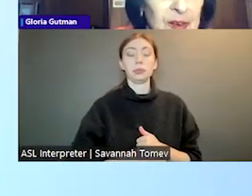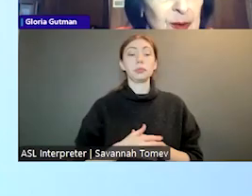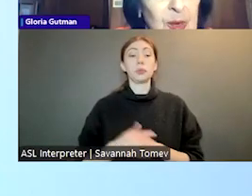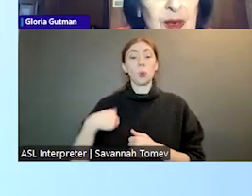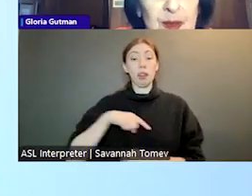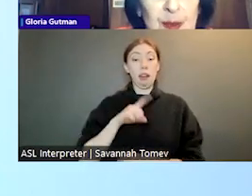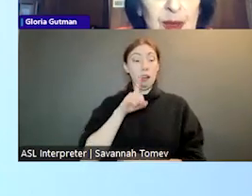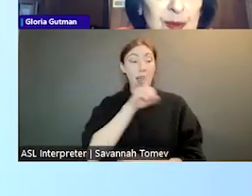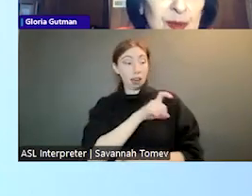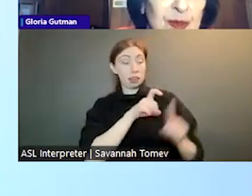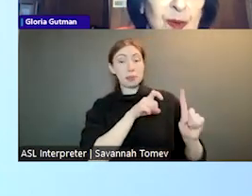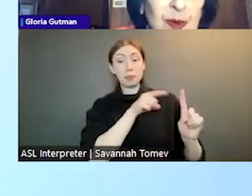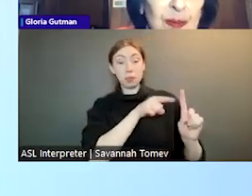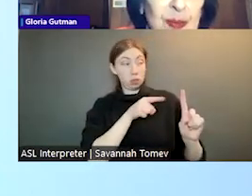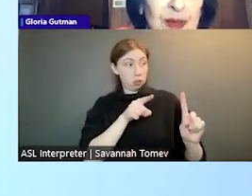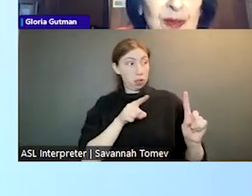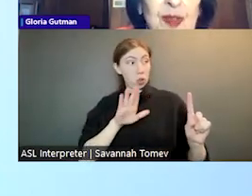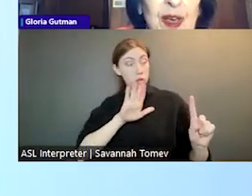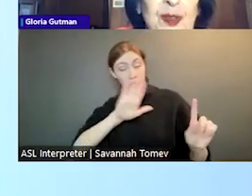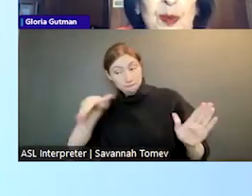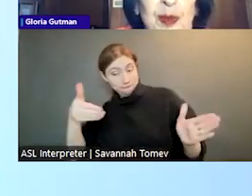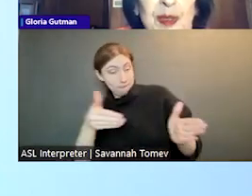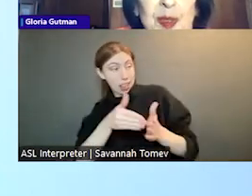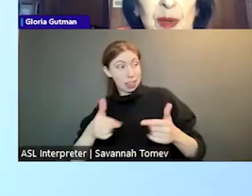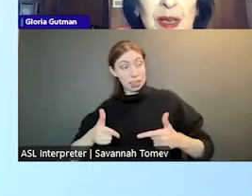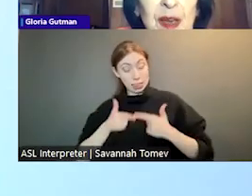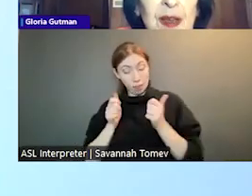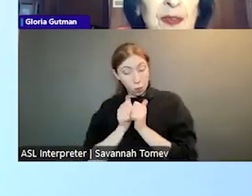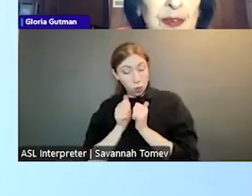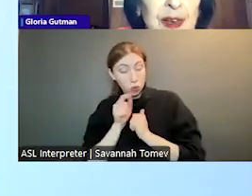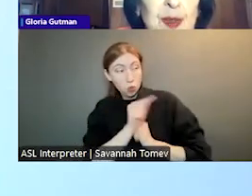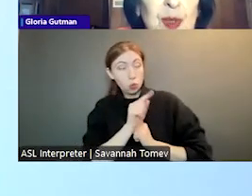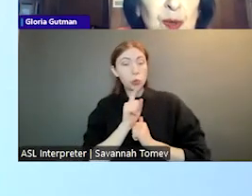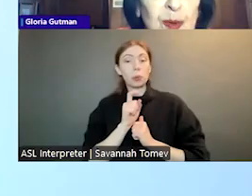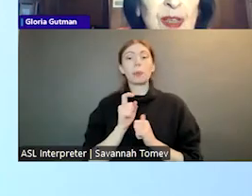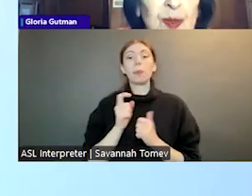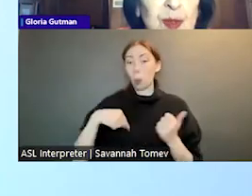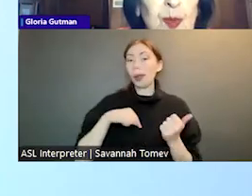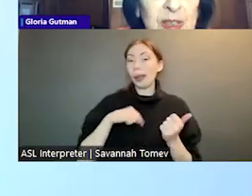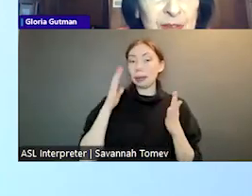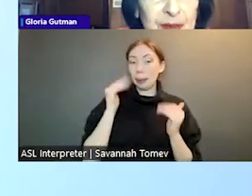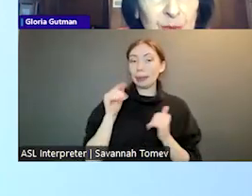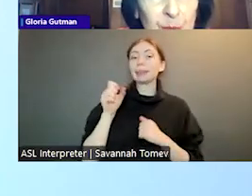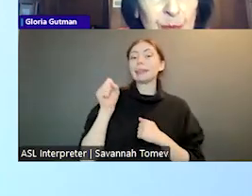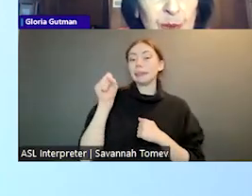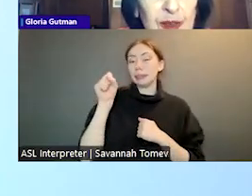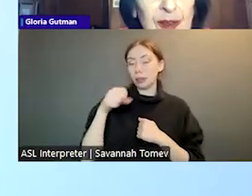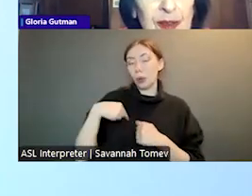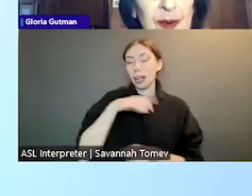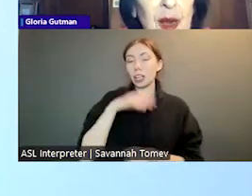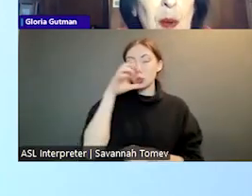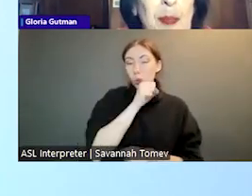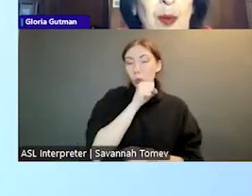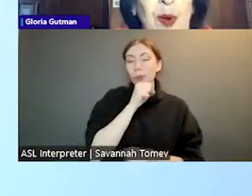they are spouses or partners, as we would expect, the vast majority do live with one